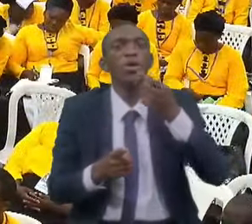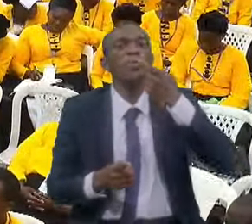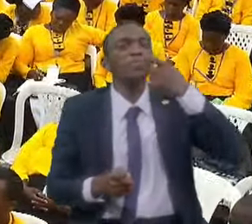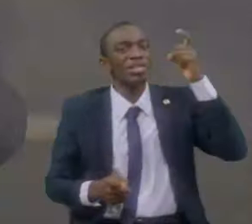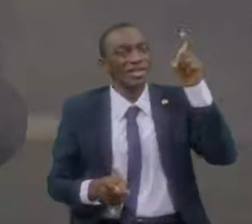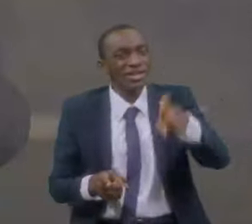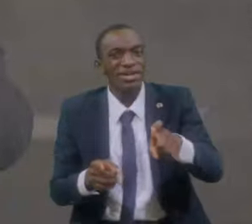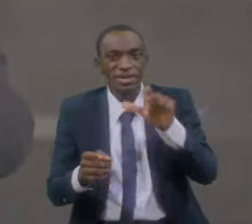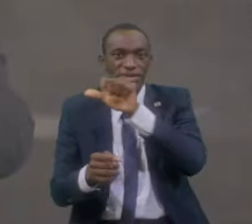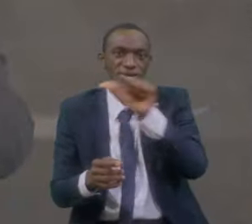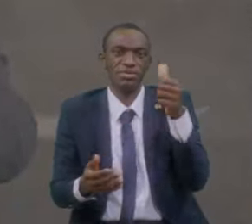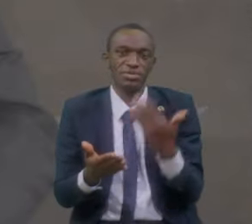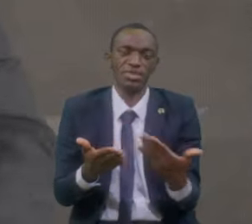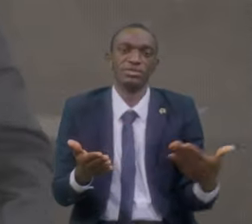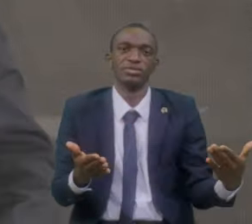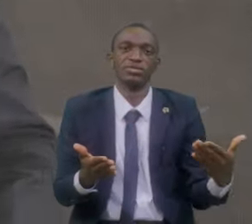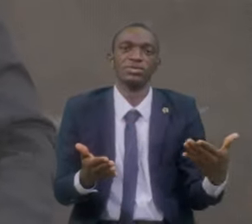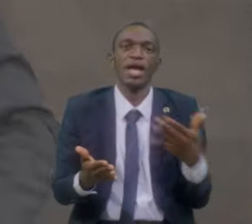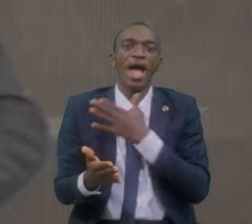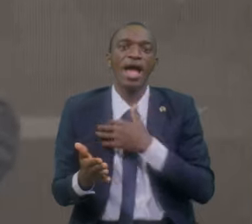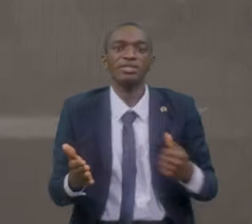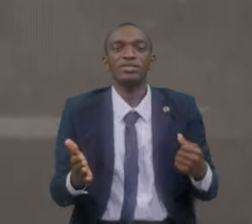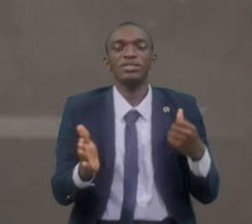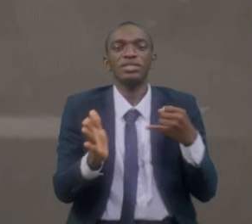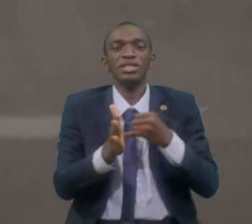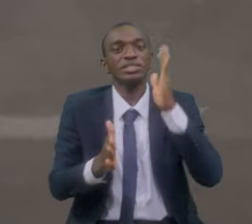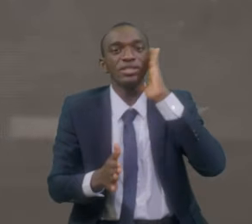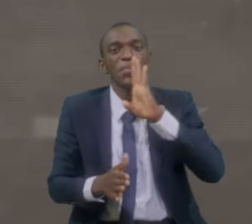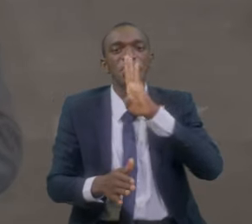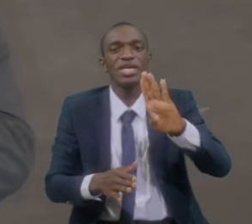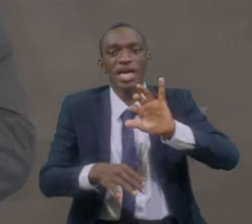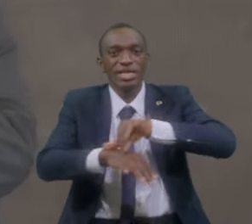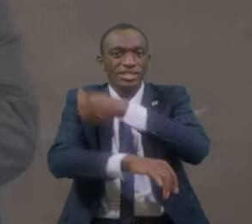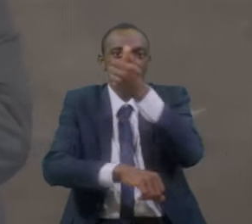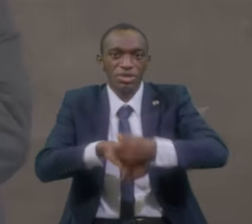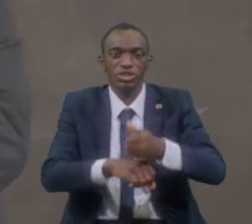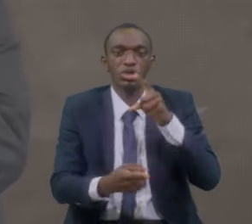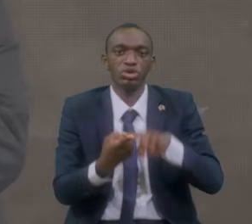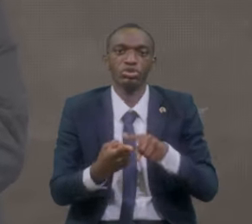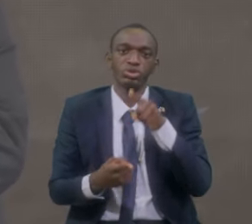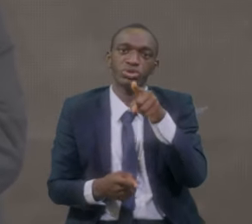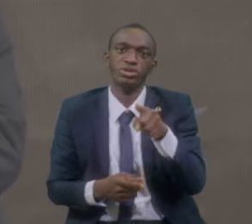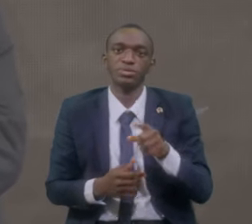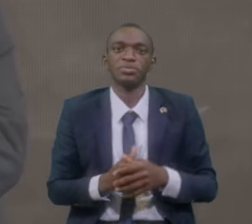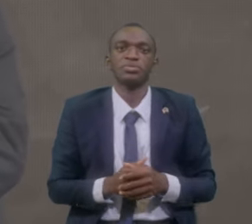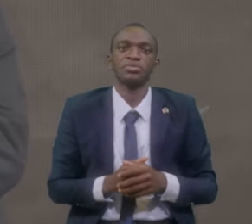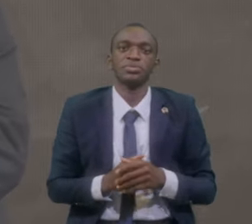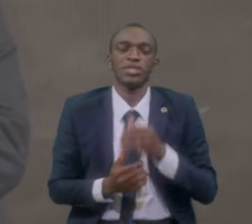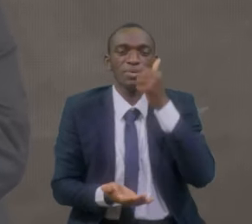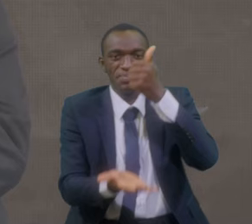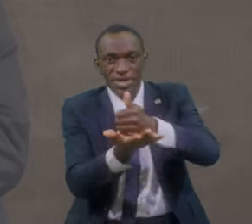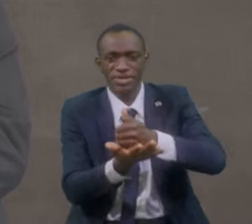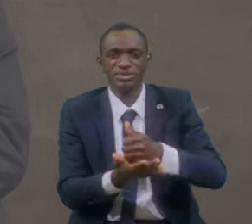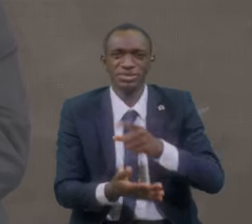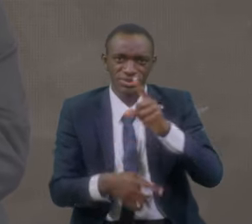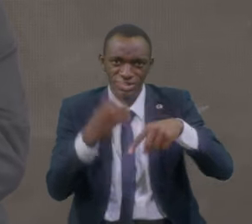decree a thing, and it shall be established unto thee.